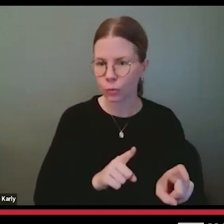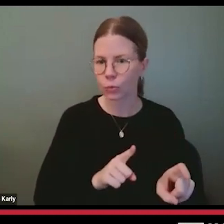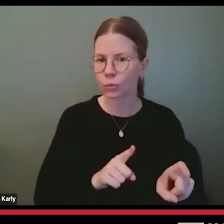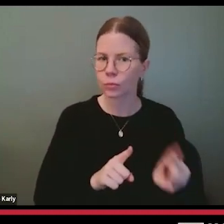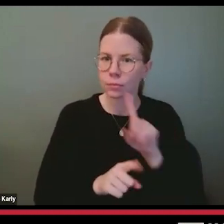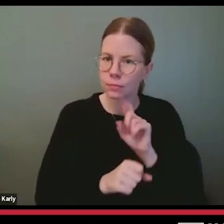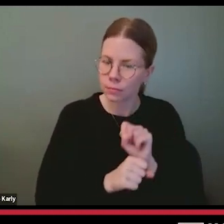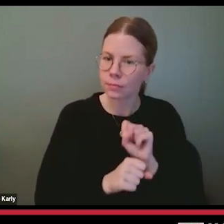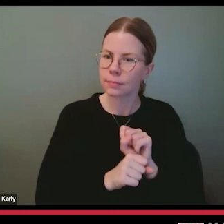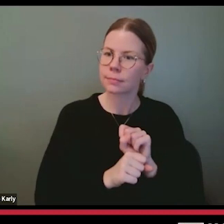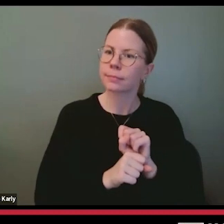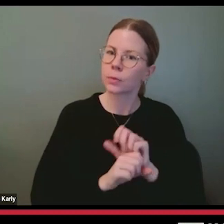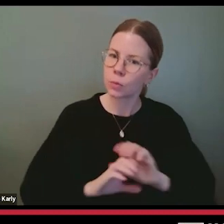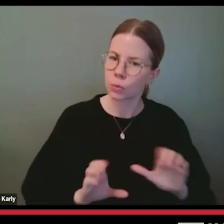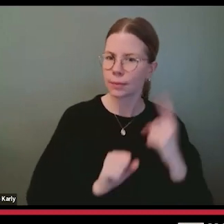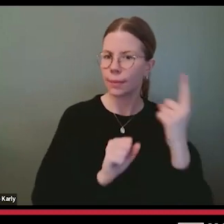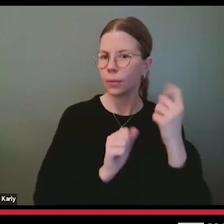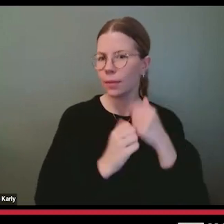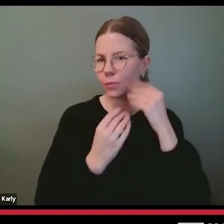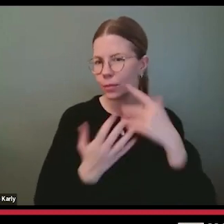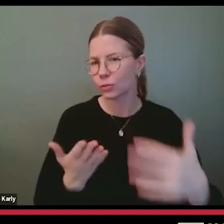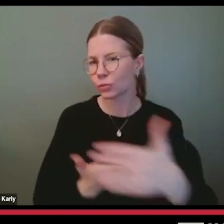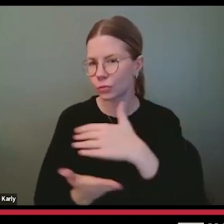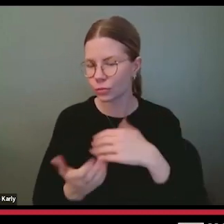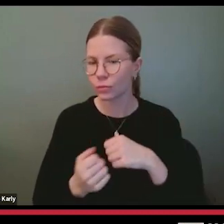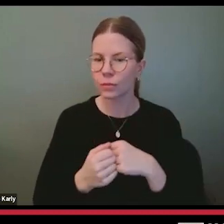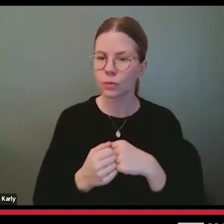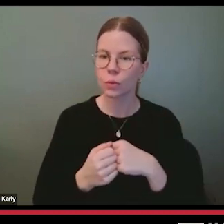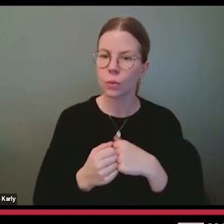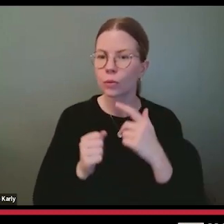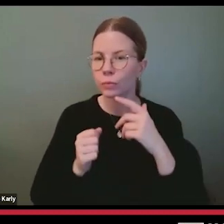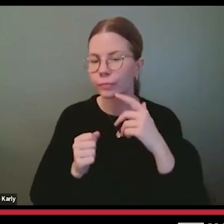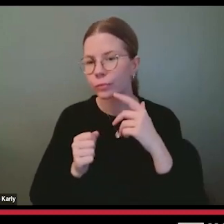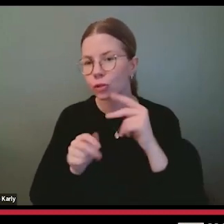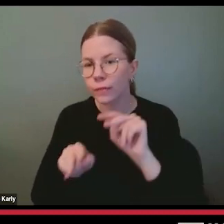surveillance and studies and even regulation without